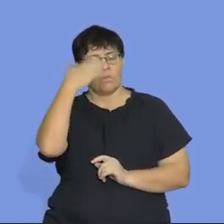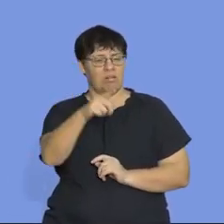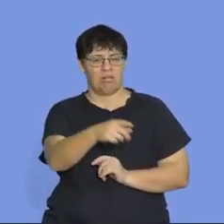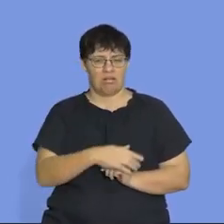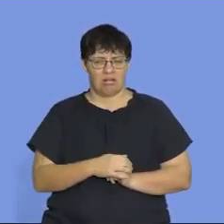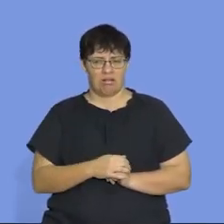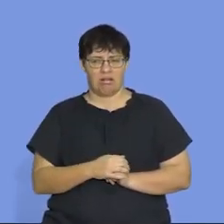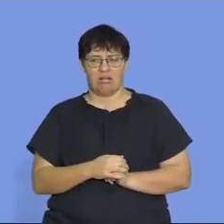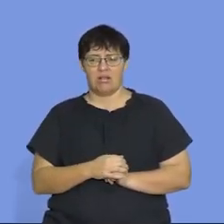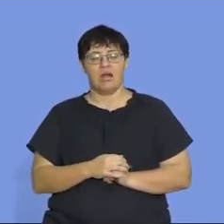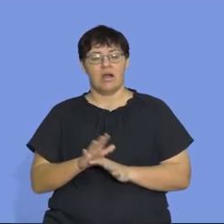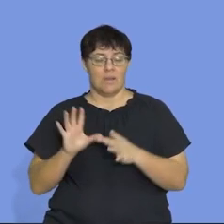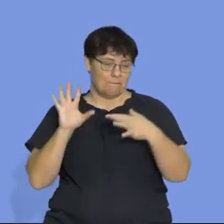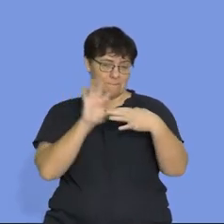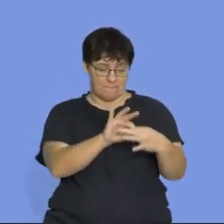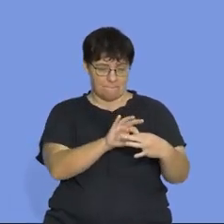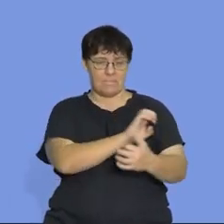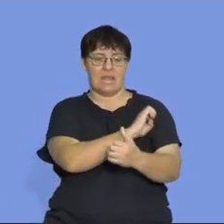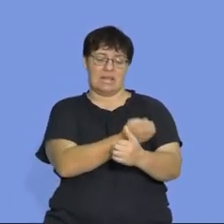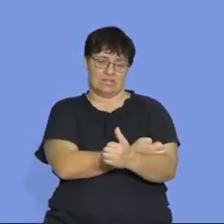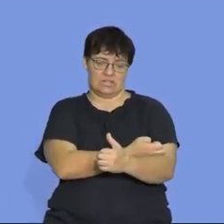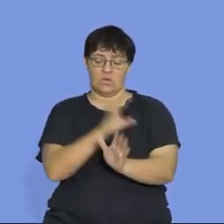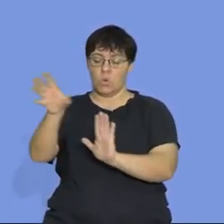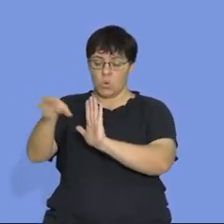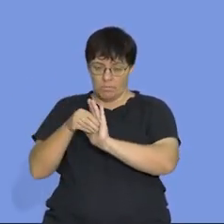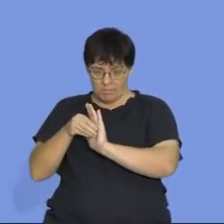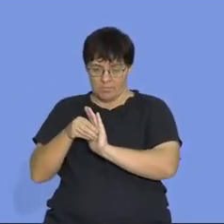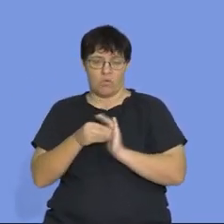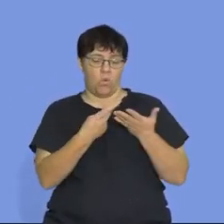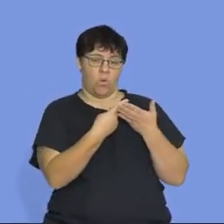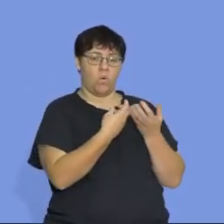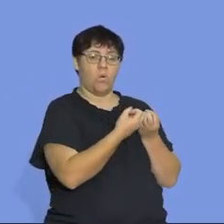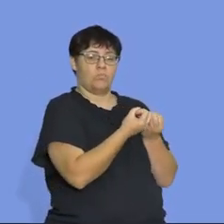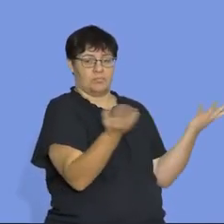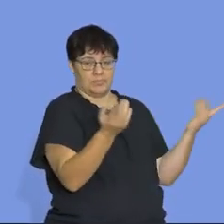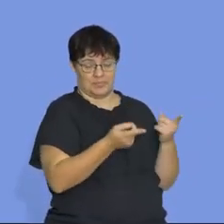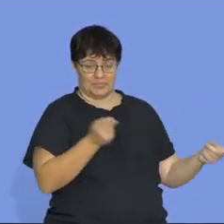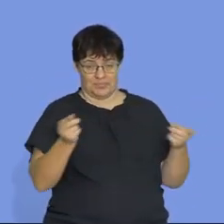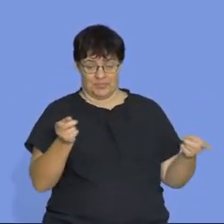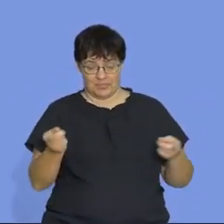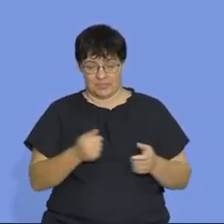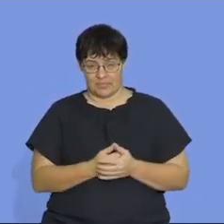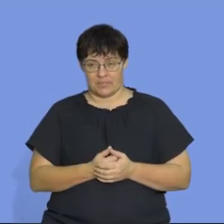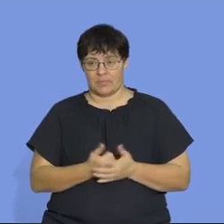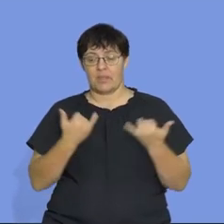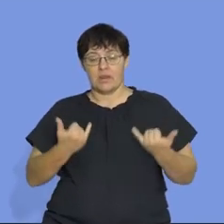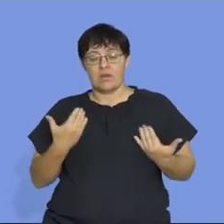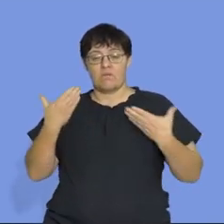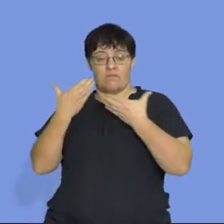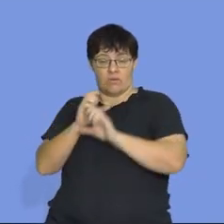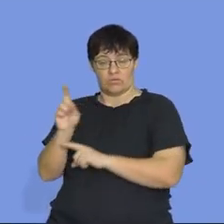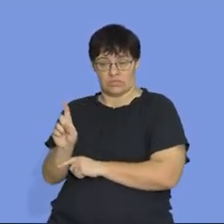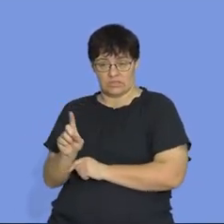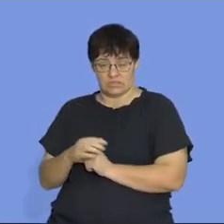the bond energy in as far as energy absorption or energy release. So for now, we'll focus our attention